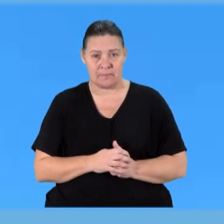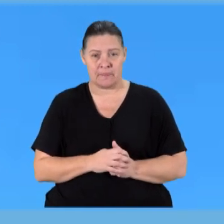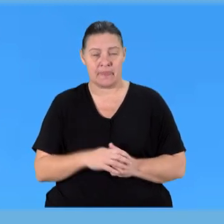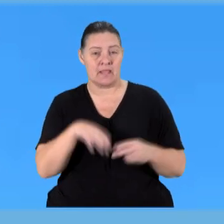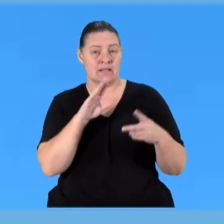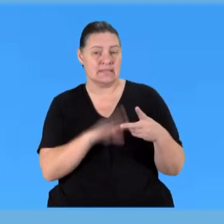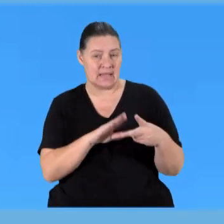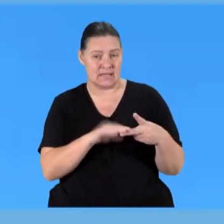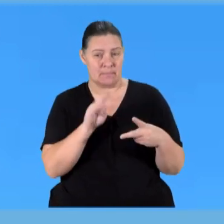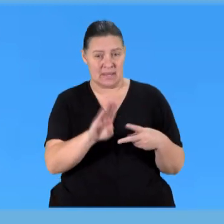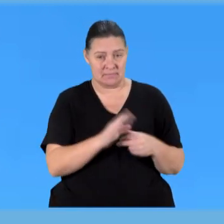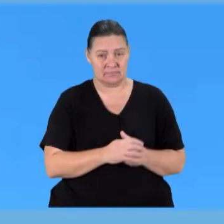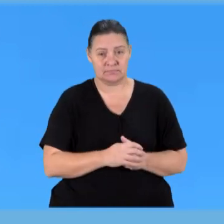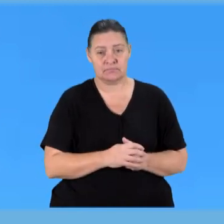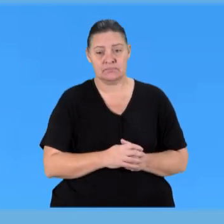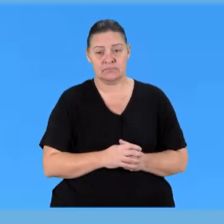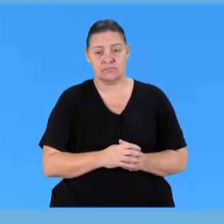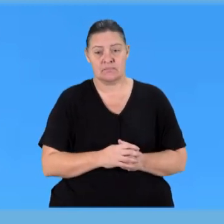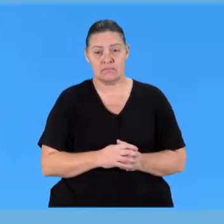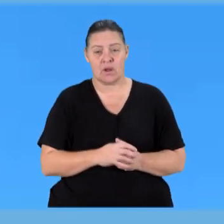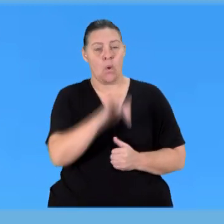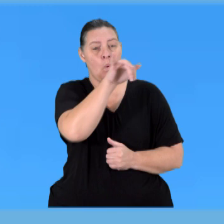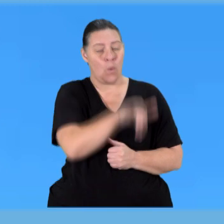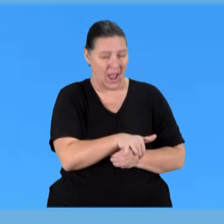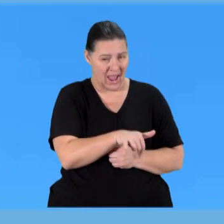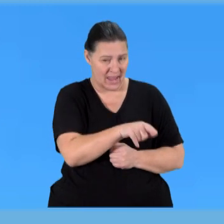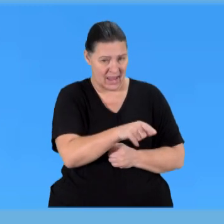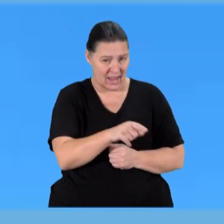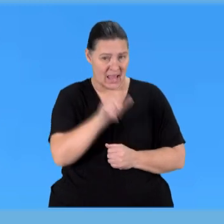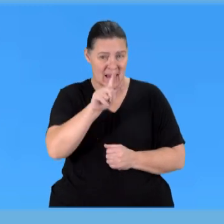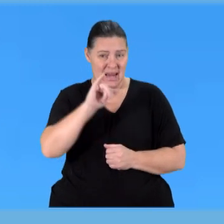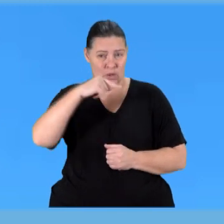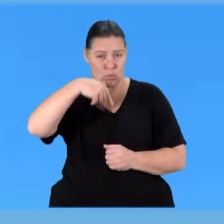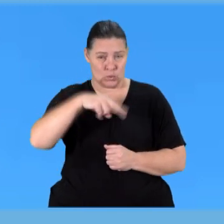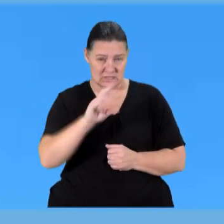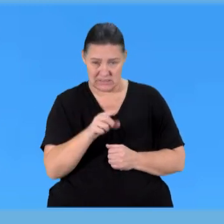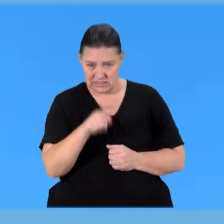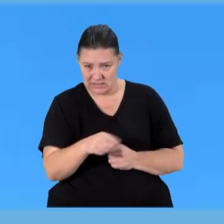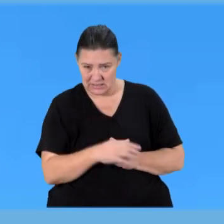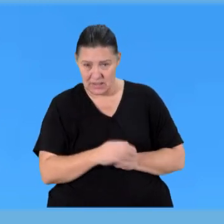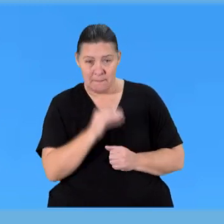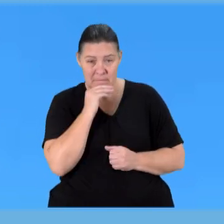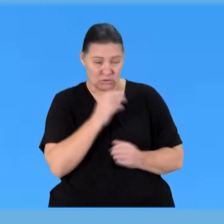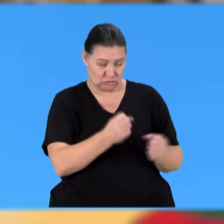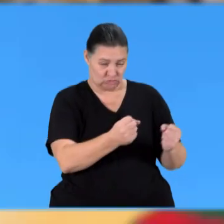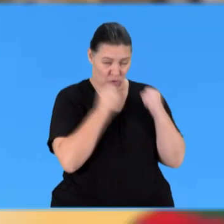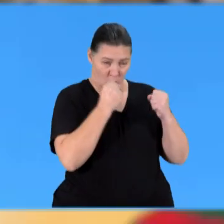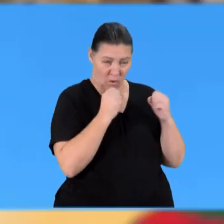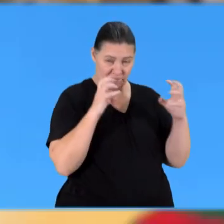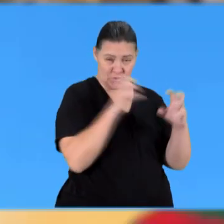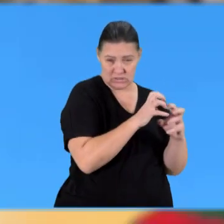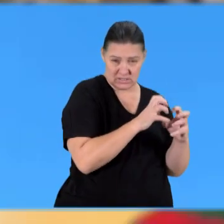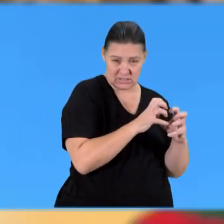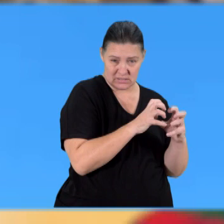So the second question B, Y is a liquid. So if a substance has strong